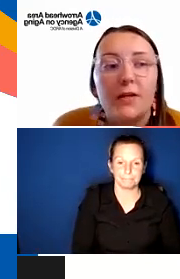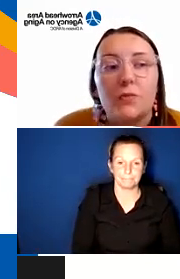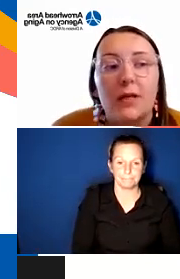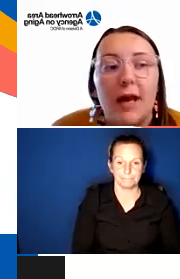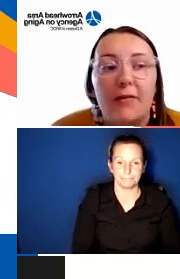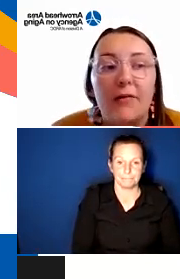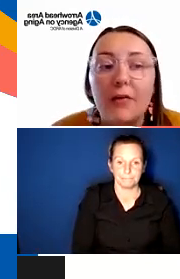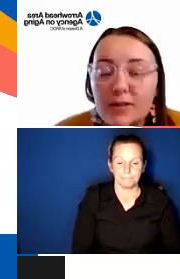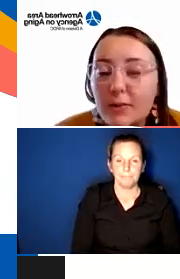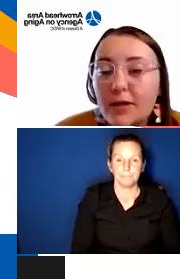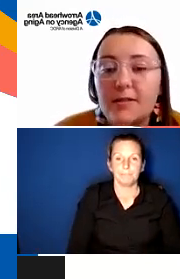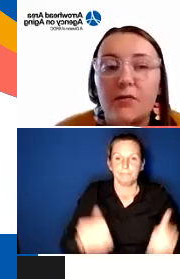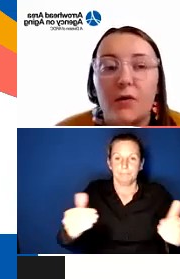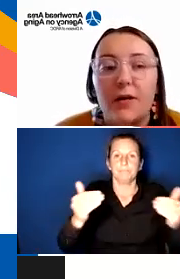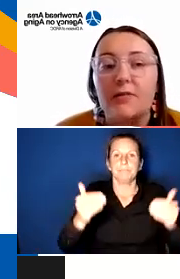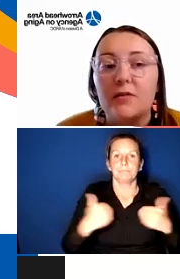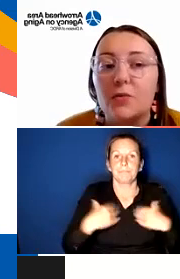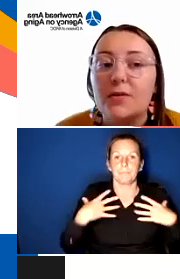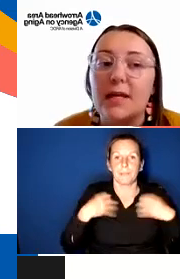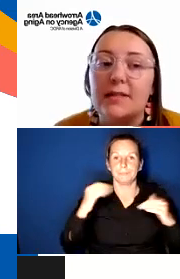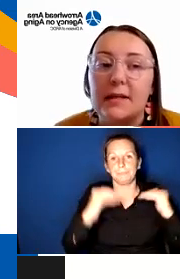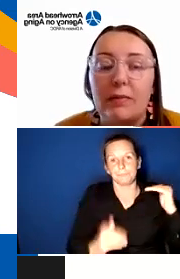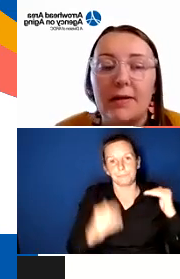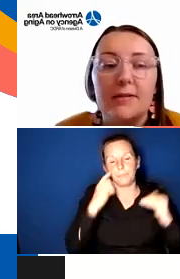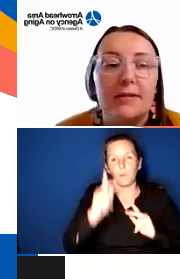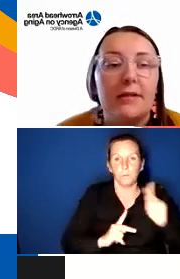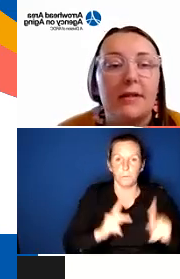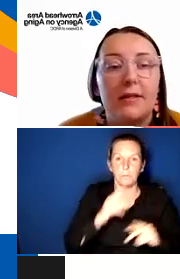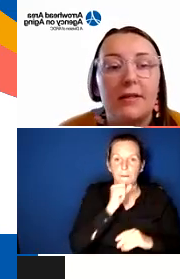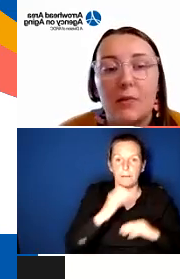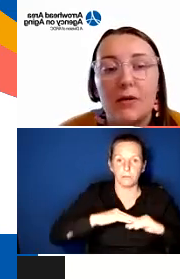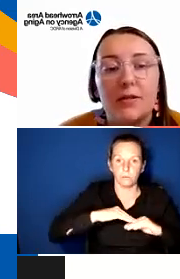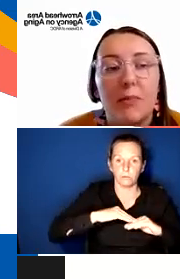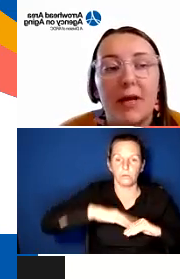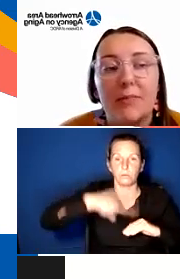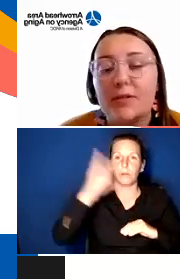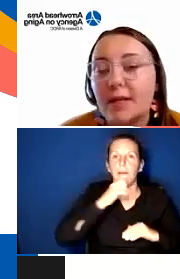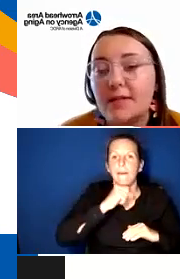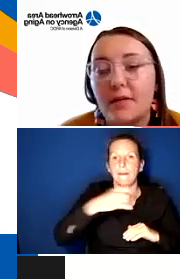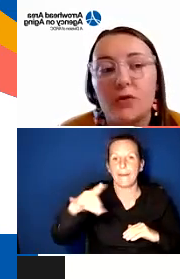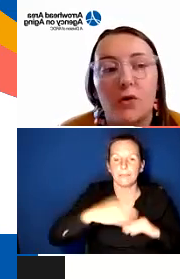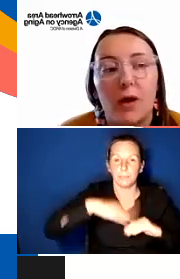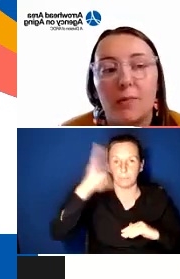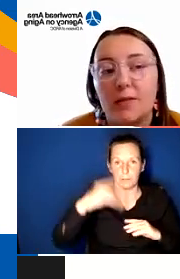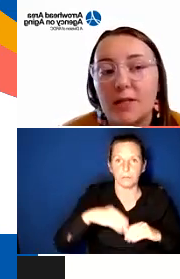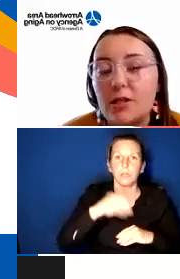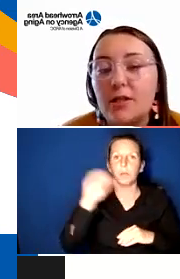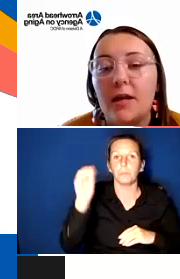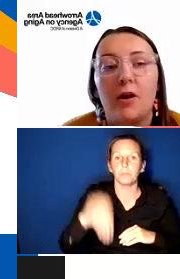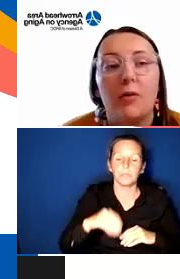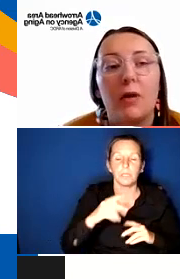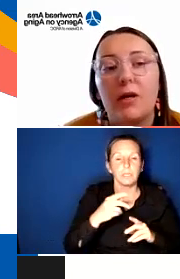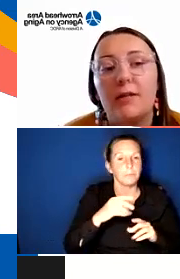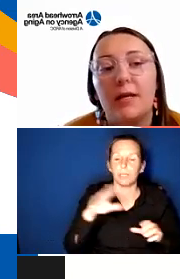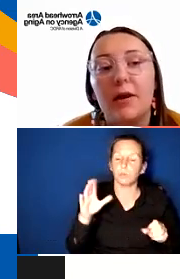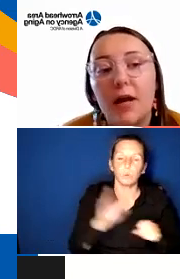So next we have health disparities for individuals 18+. These numbers are by percent of total population and